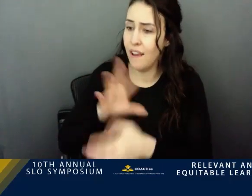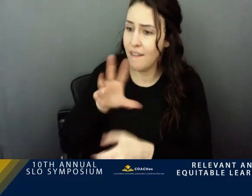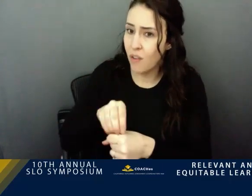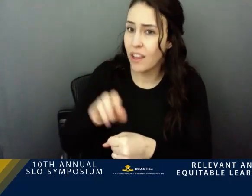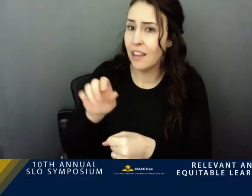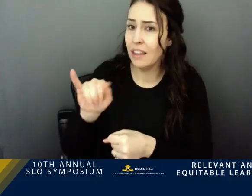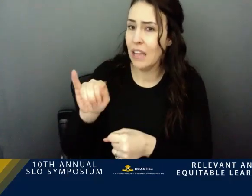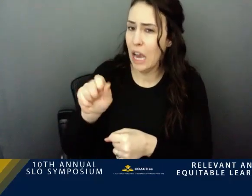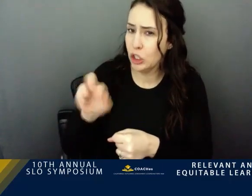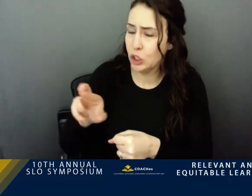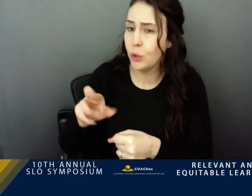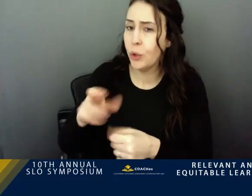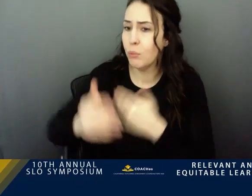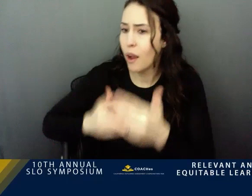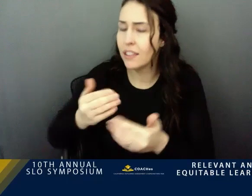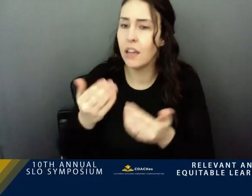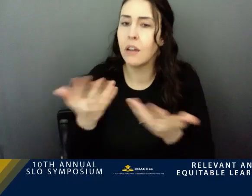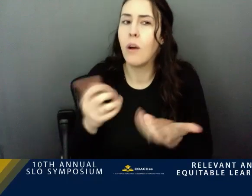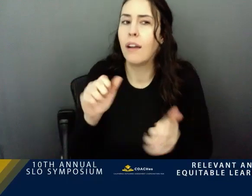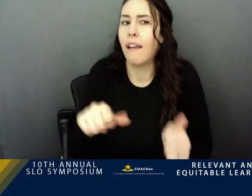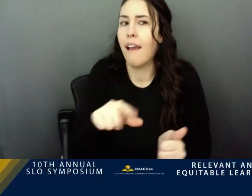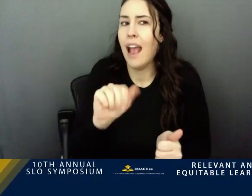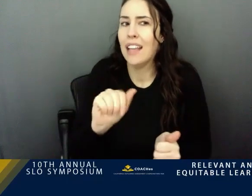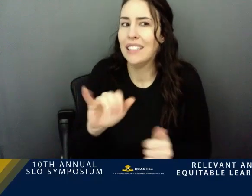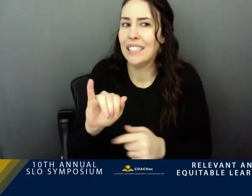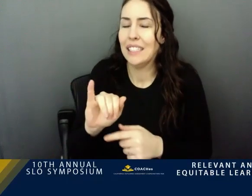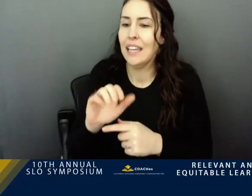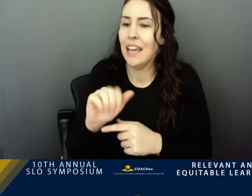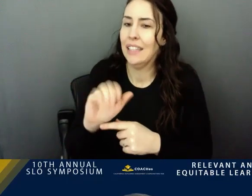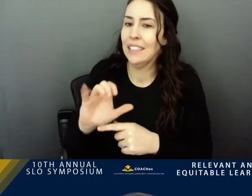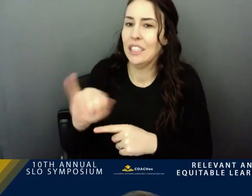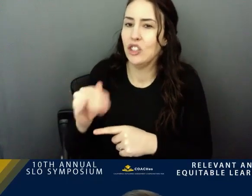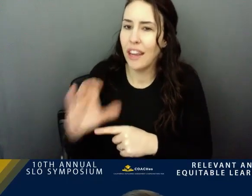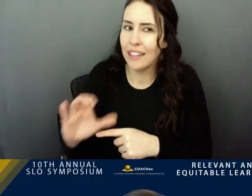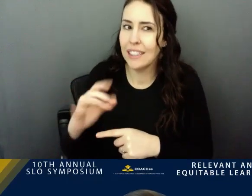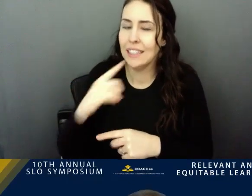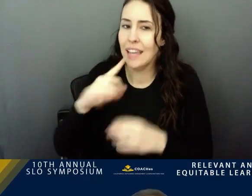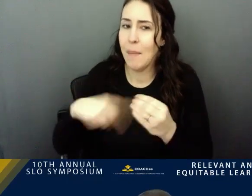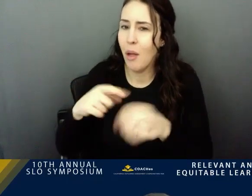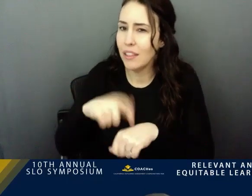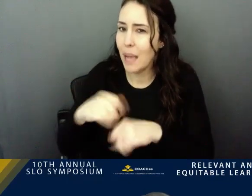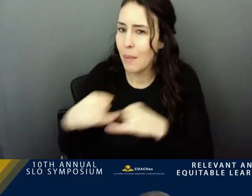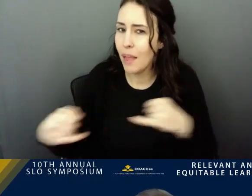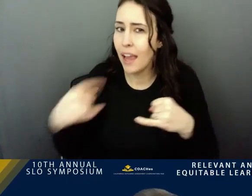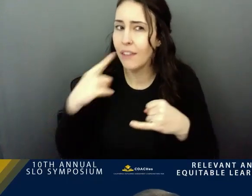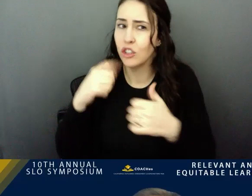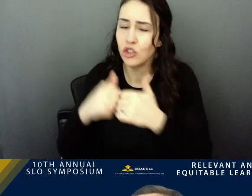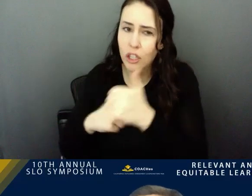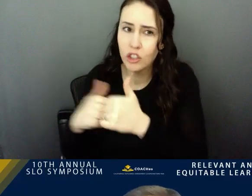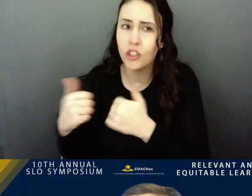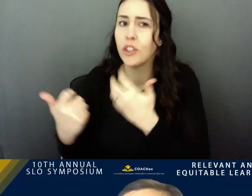can ACCJC say about the timeline and structure of the necessary conversations? Yeah, so